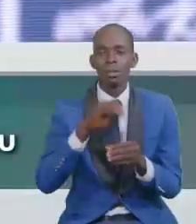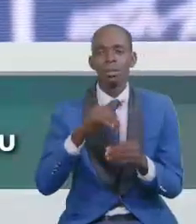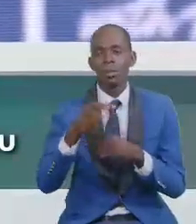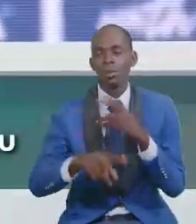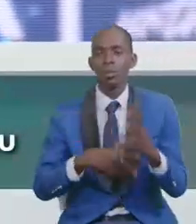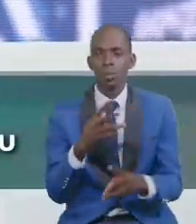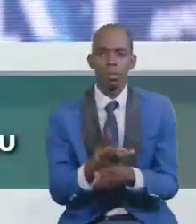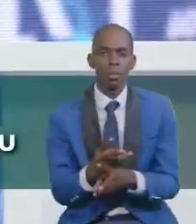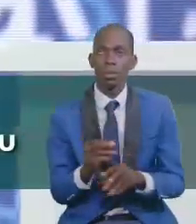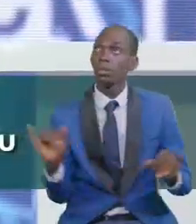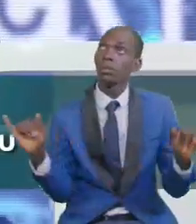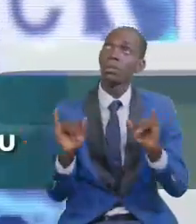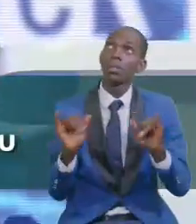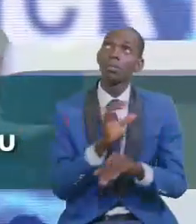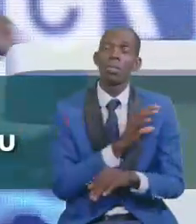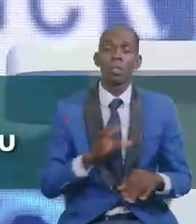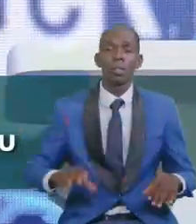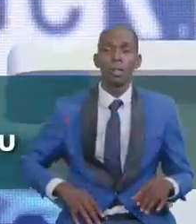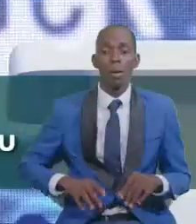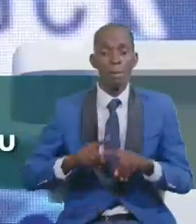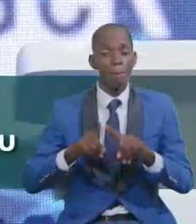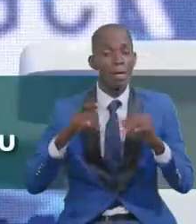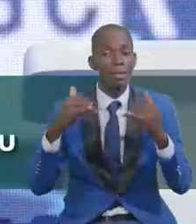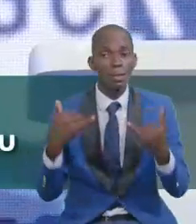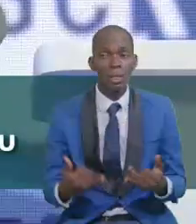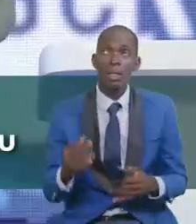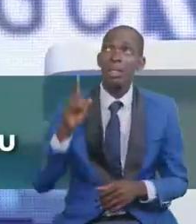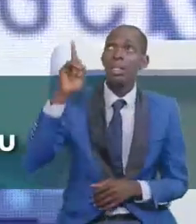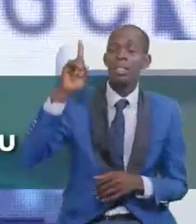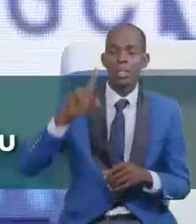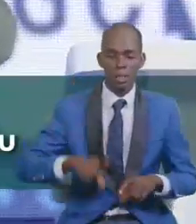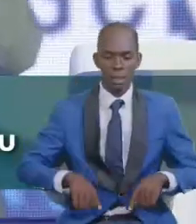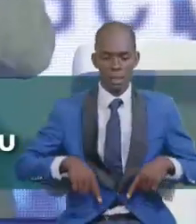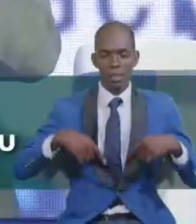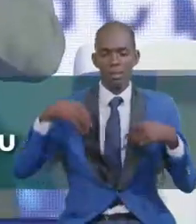The same Christ. But now he lives inside us.